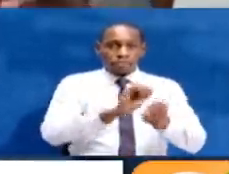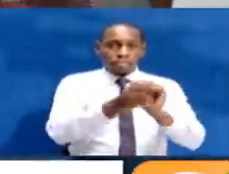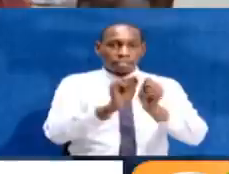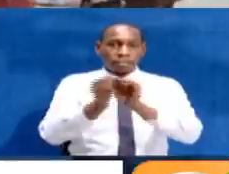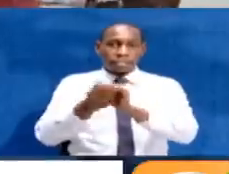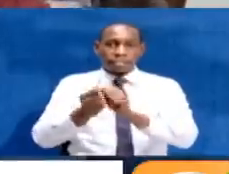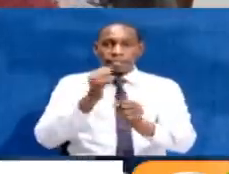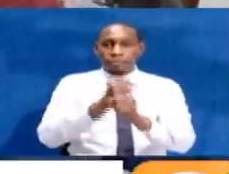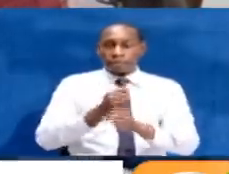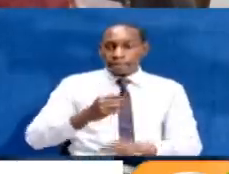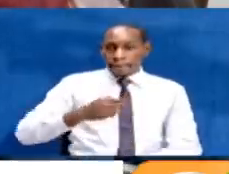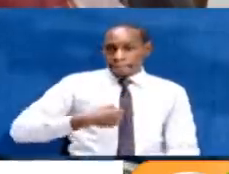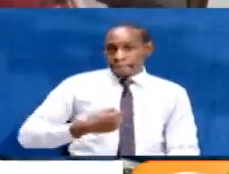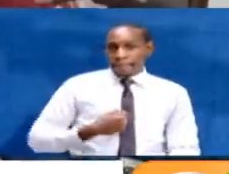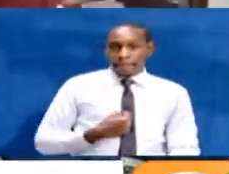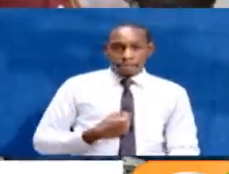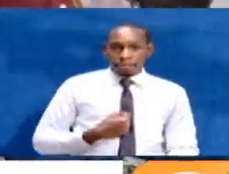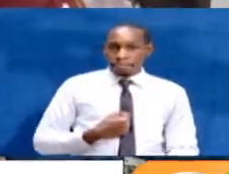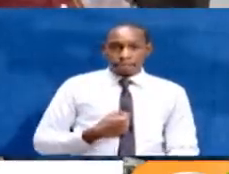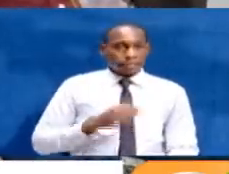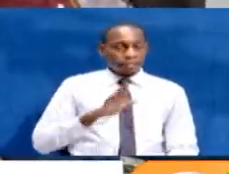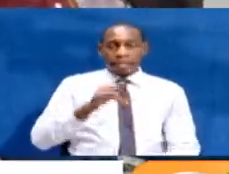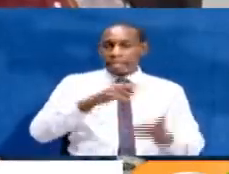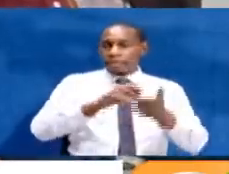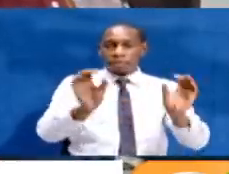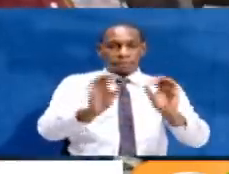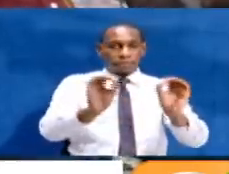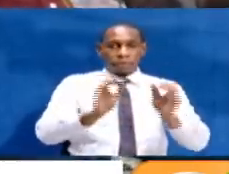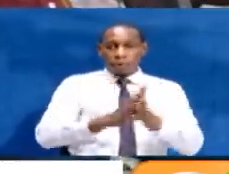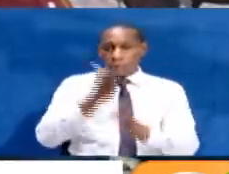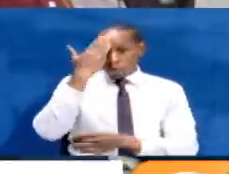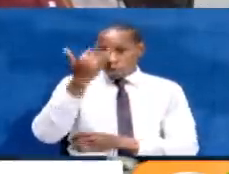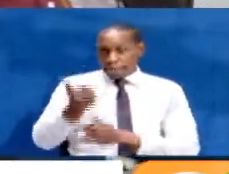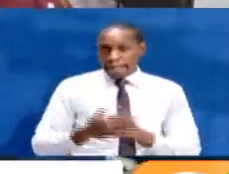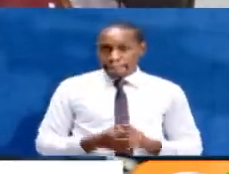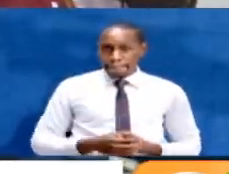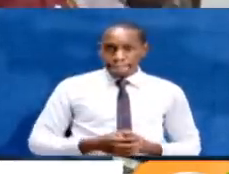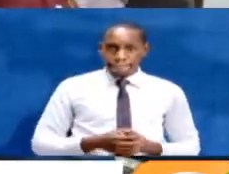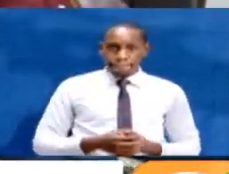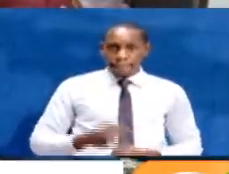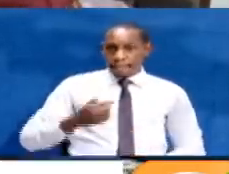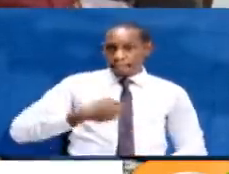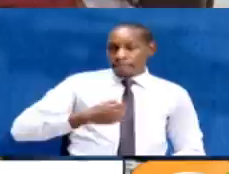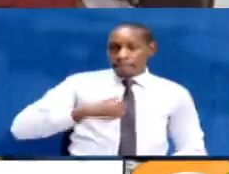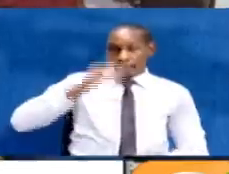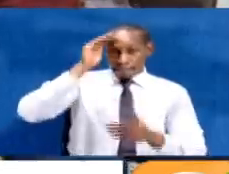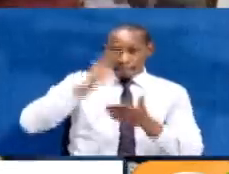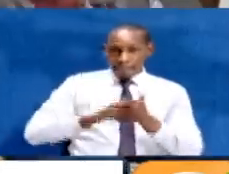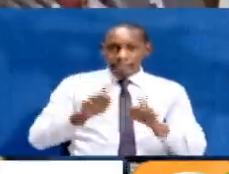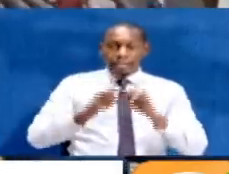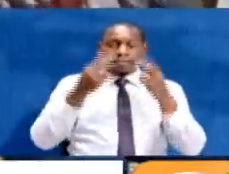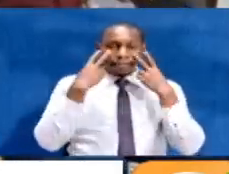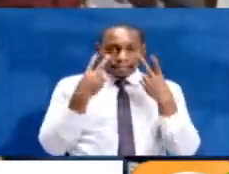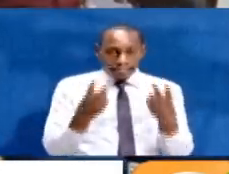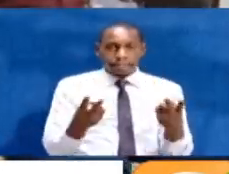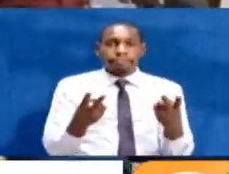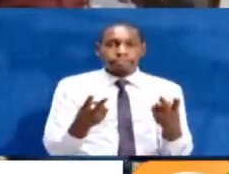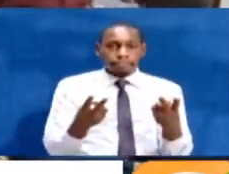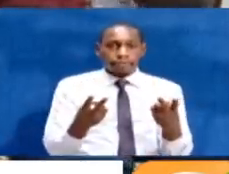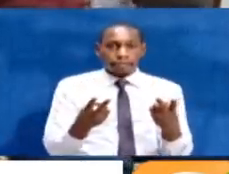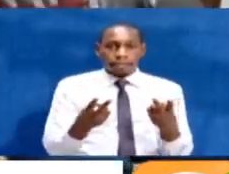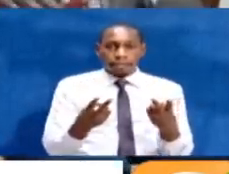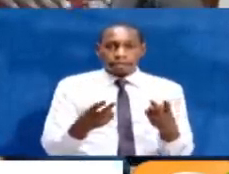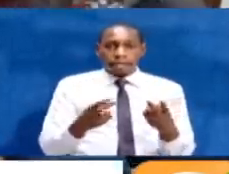ukarabati. Mimi hapo sipo, kwa sababu mimi ninaamini na nimeona